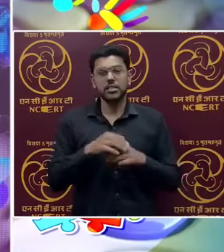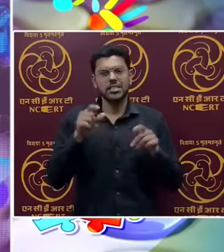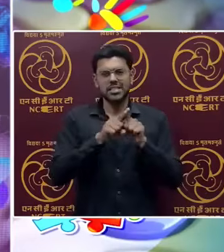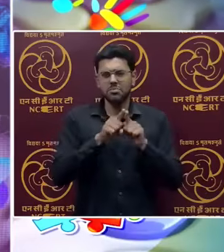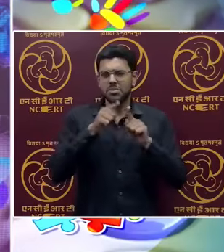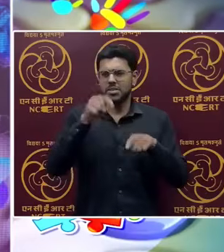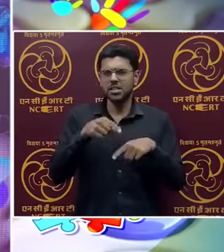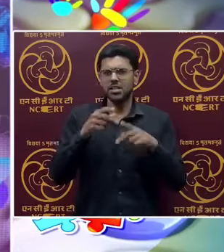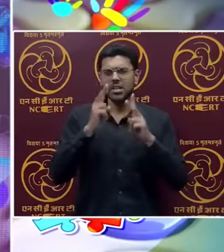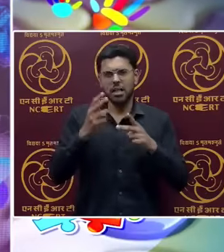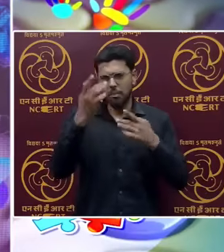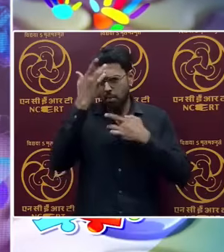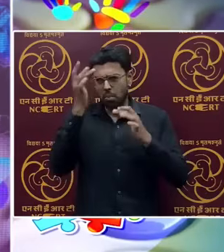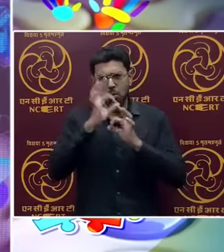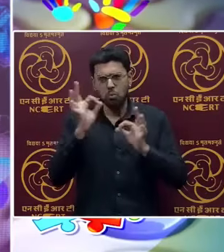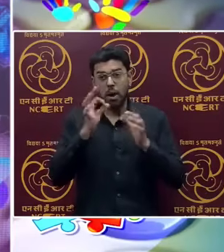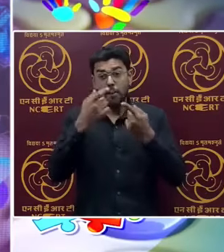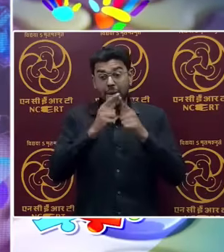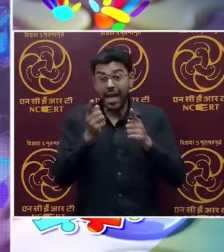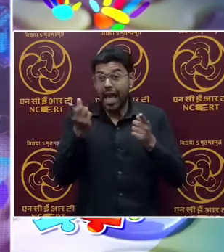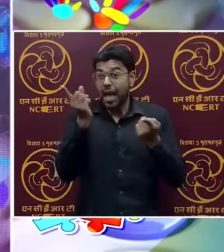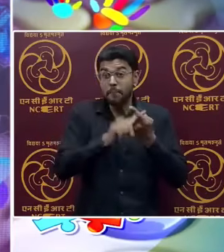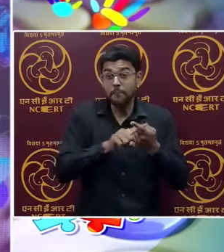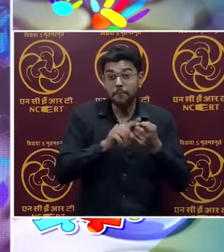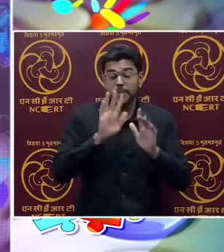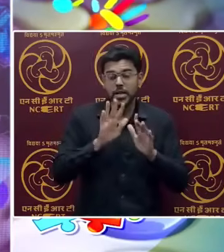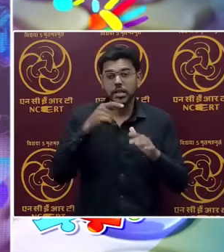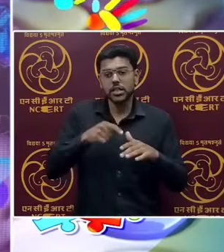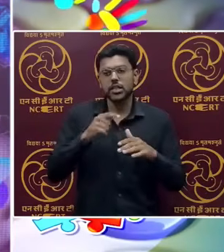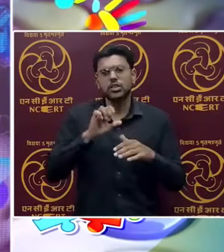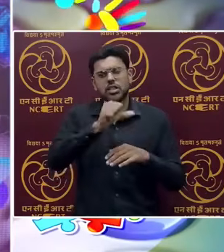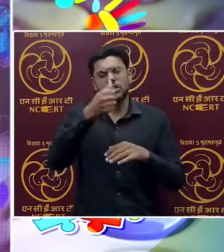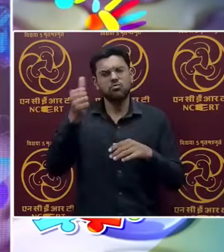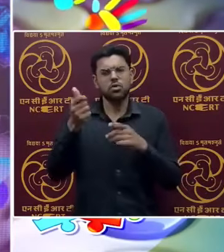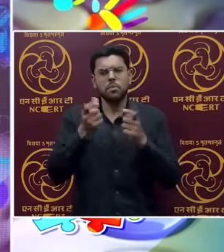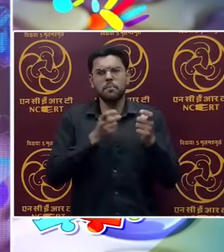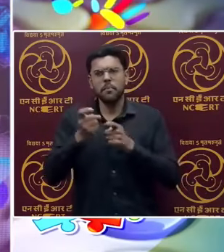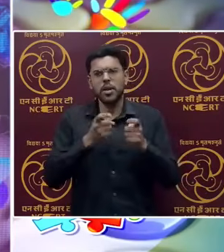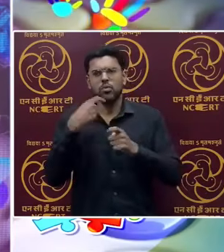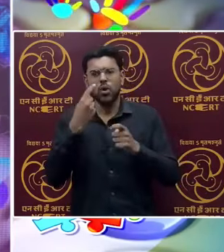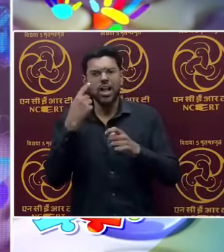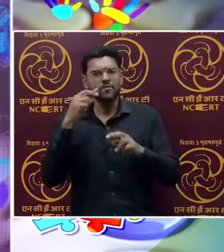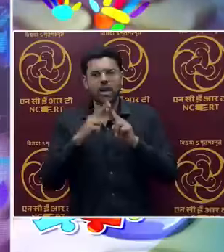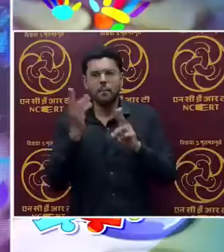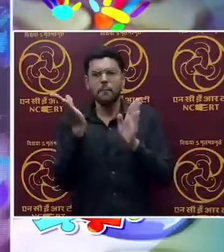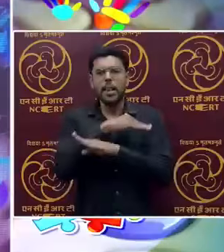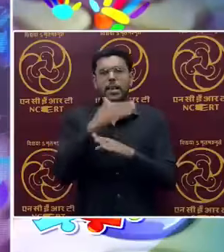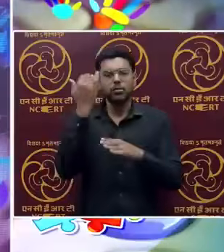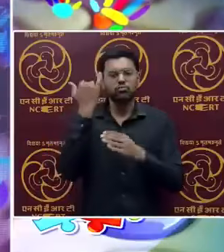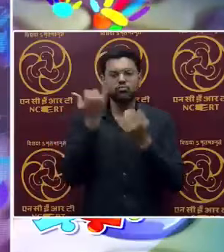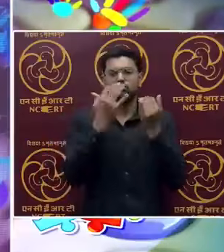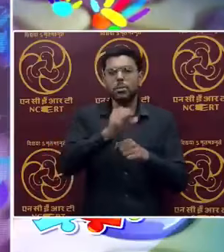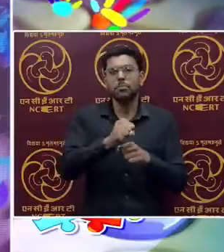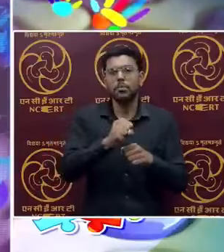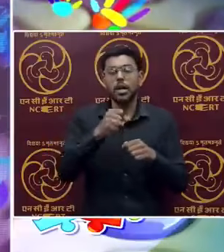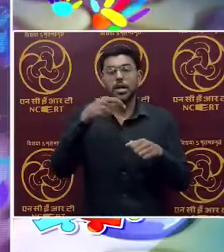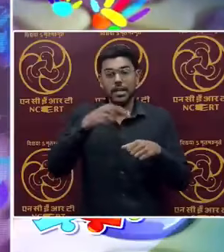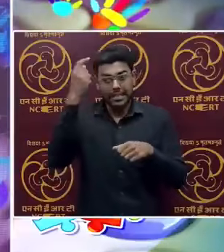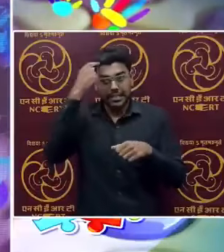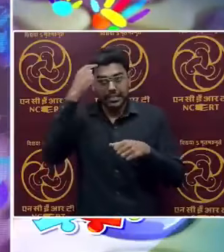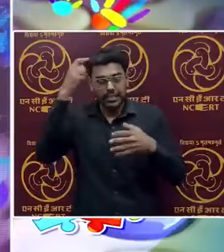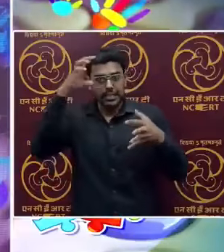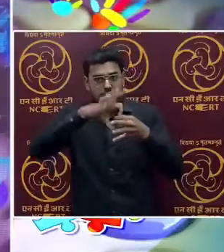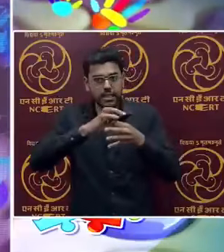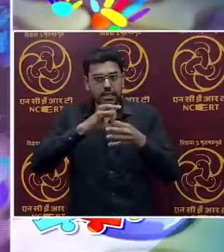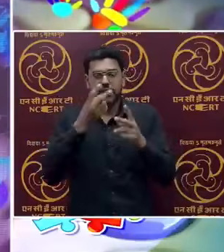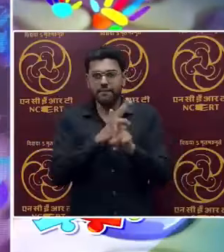any kind of illness. It's a condition that can be successfully managed through intervention strategies. Now, it is a neurodevelopmental